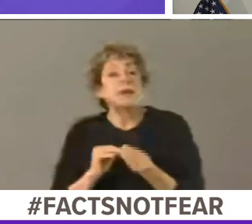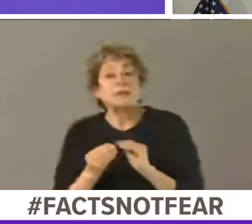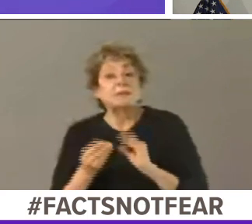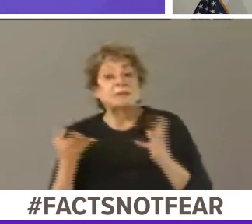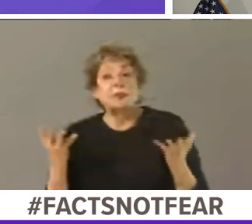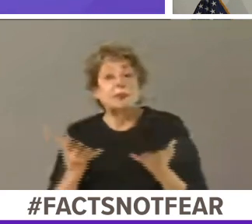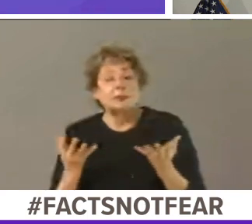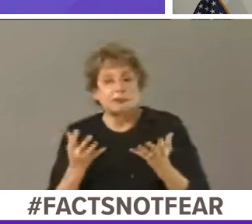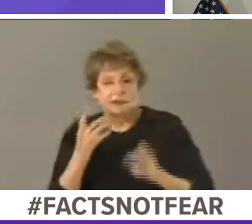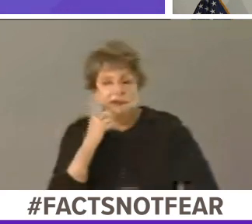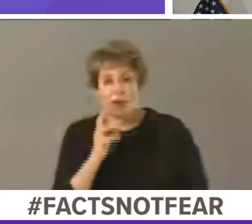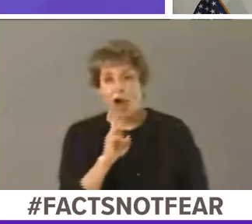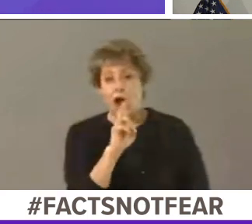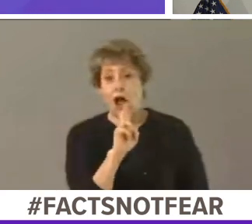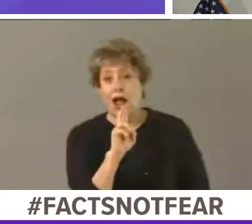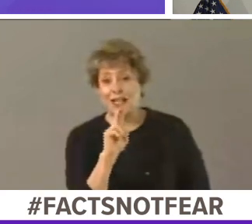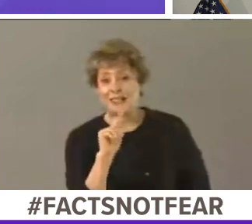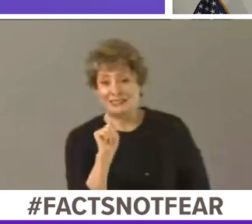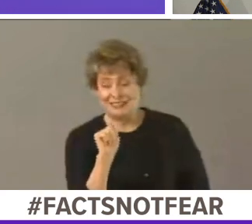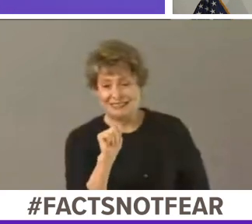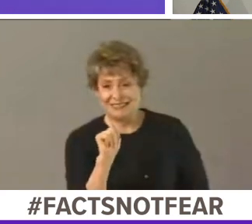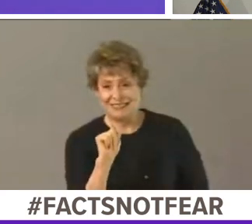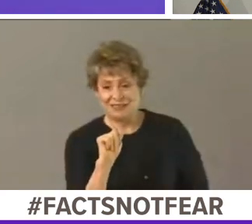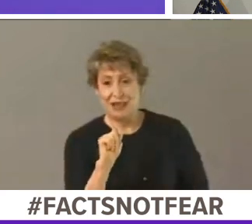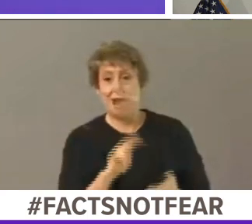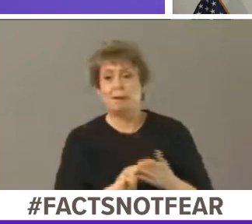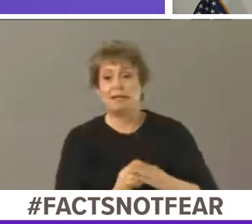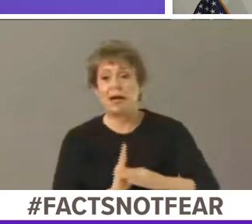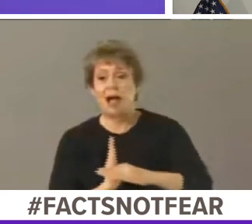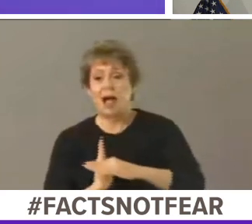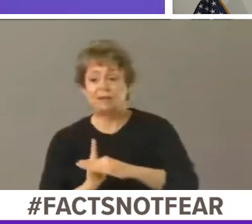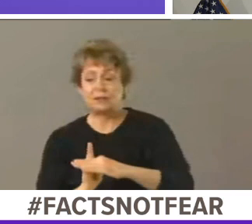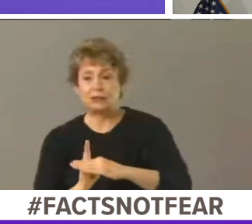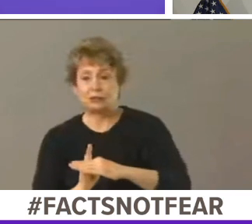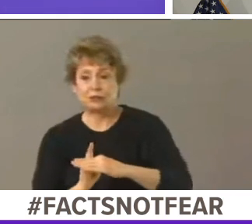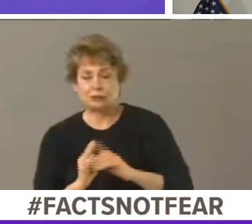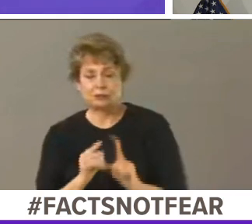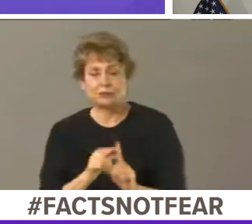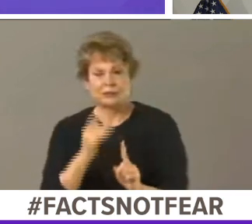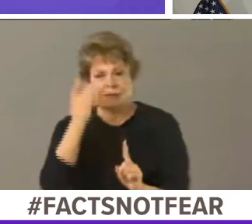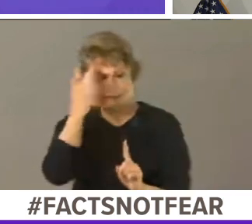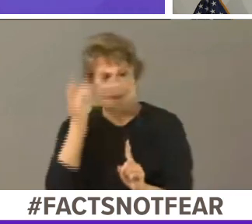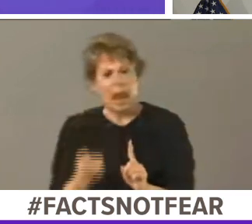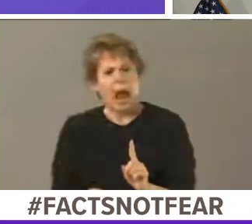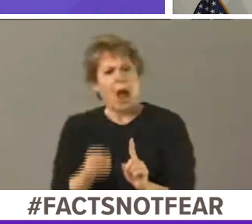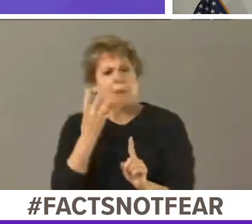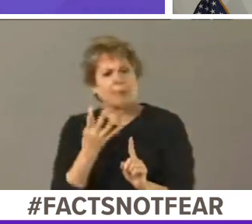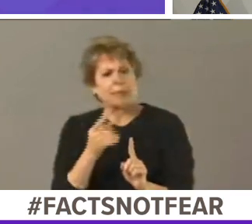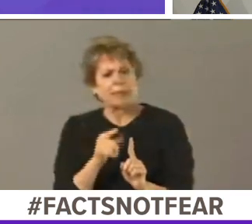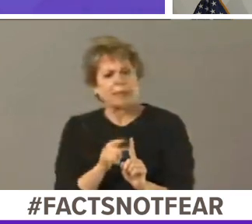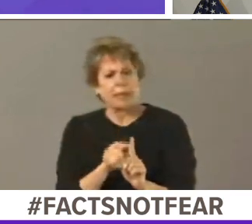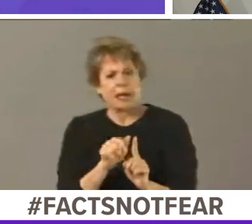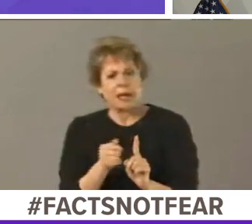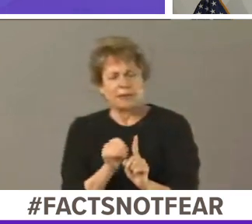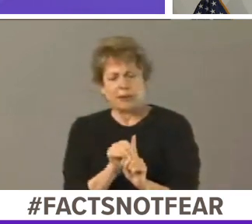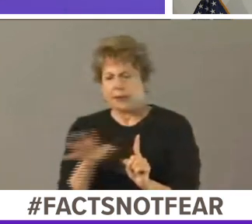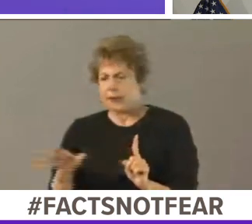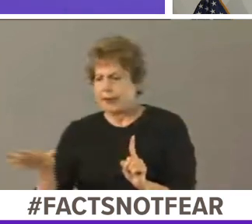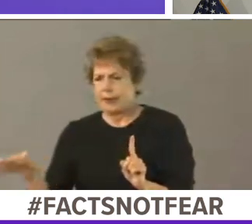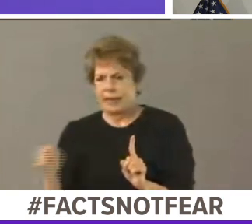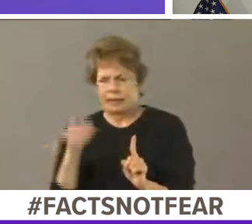who become infected by an infectious person. This is how the disease is